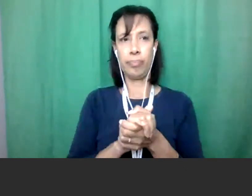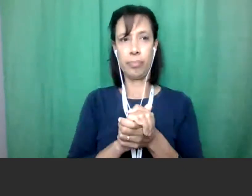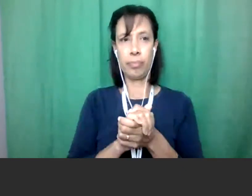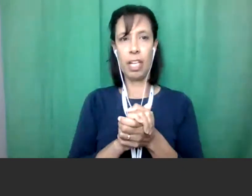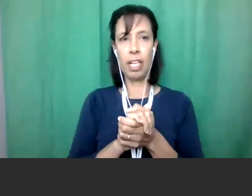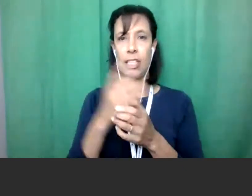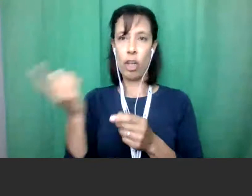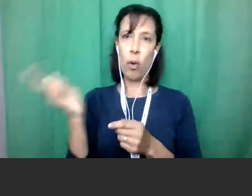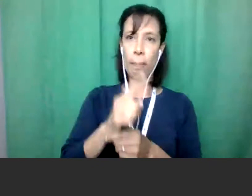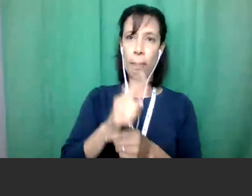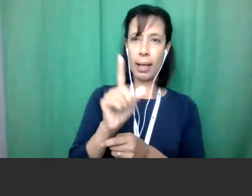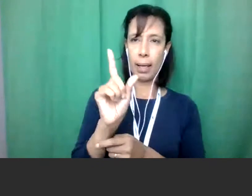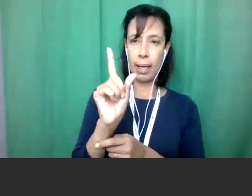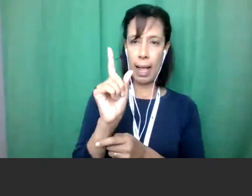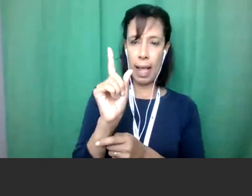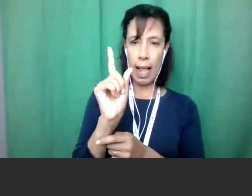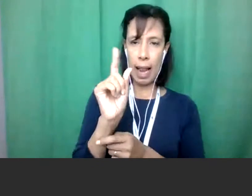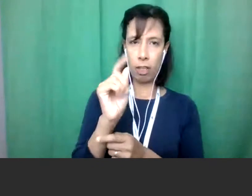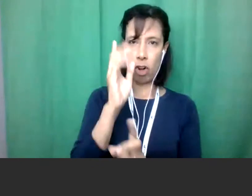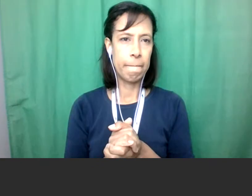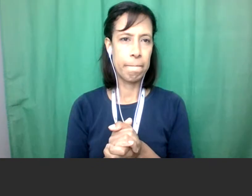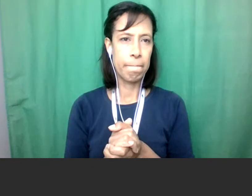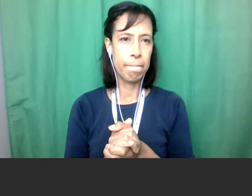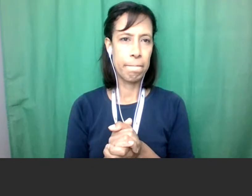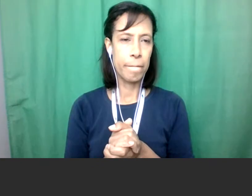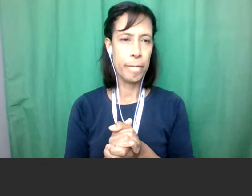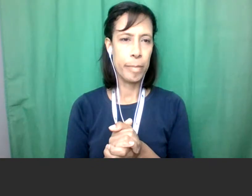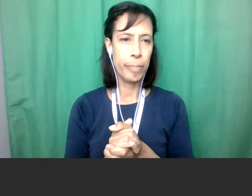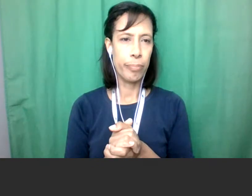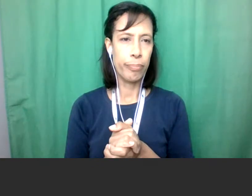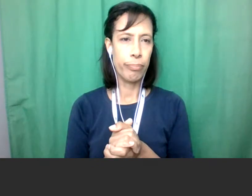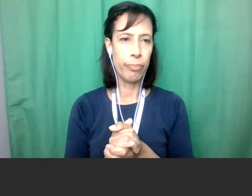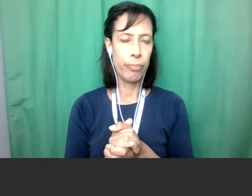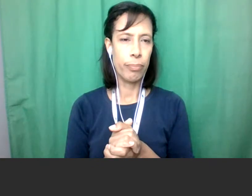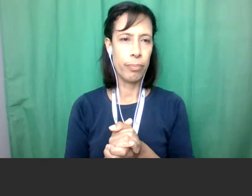11 o'clock on the dot.